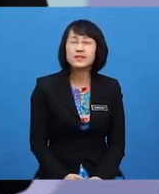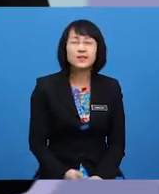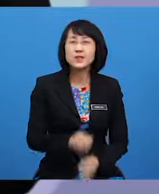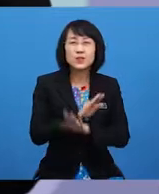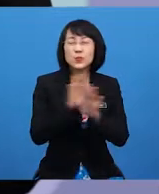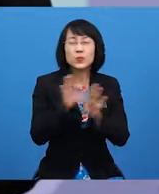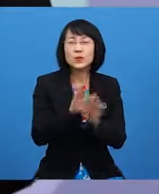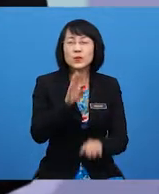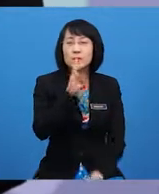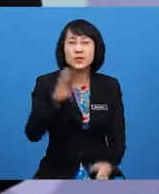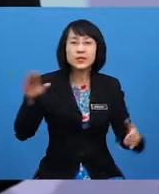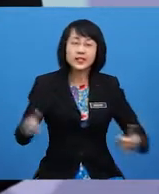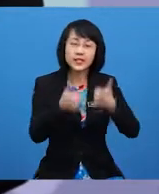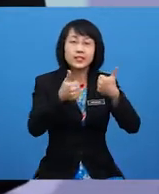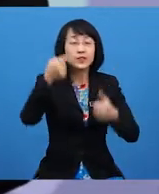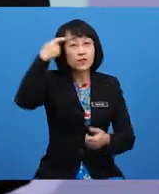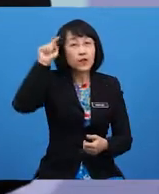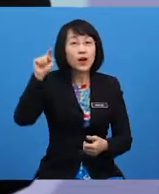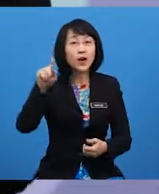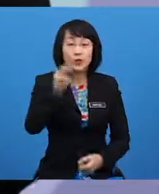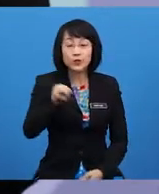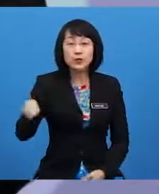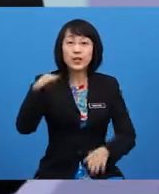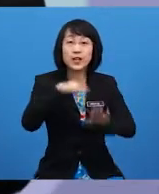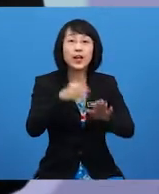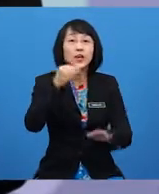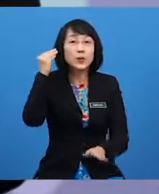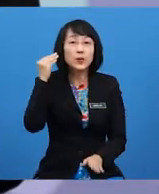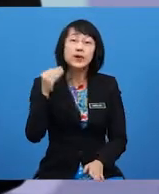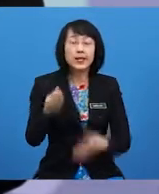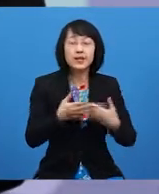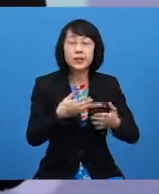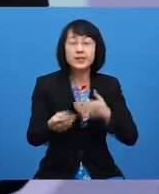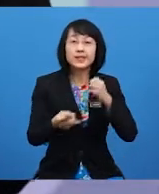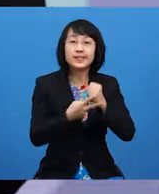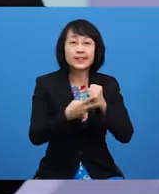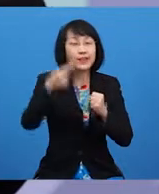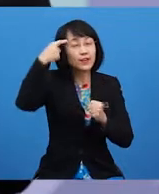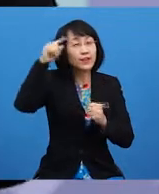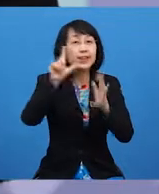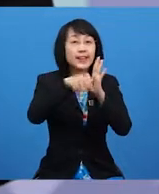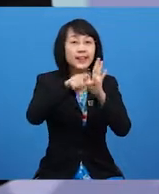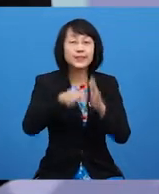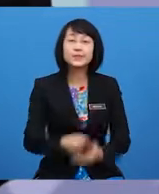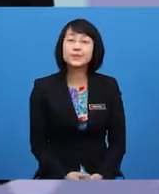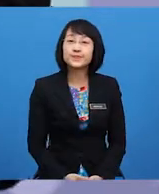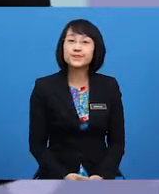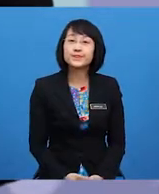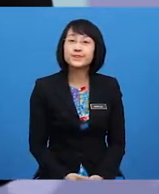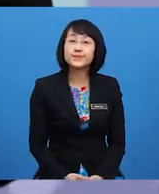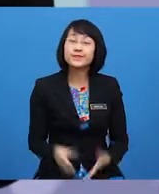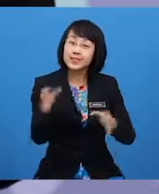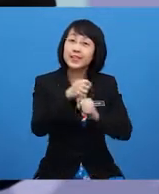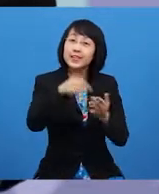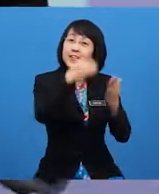students at home. Okay, alright. Alright, I'll save it later for them. Okay, now let's get